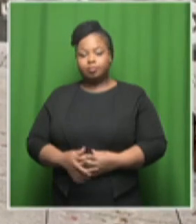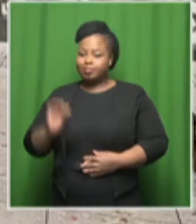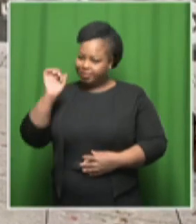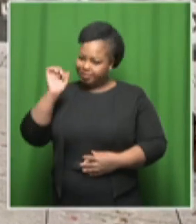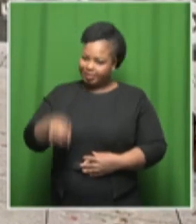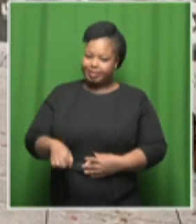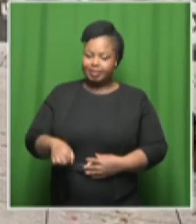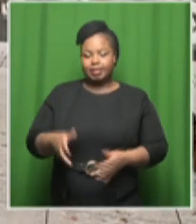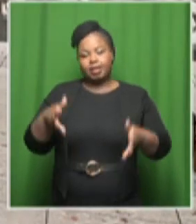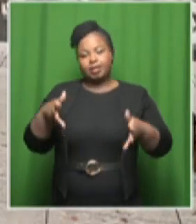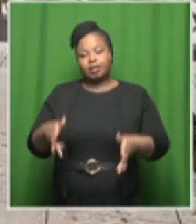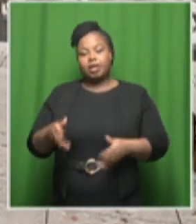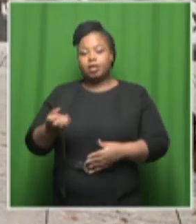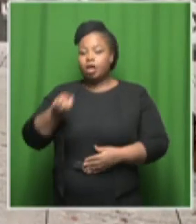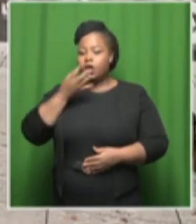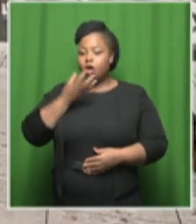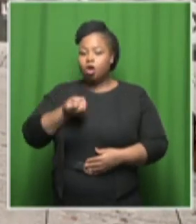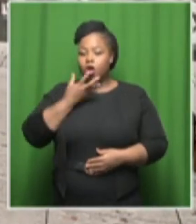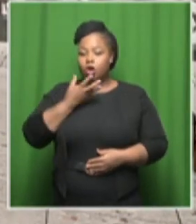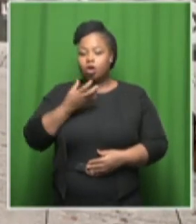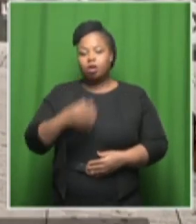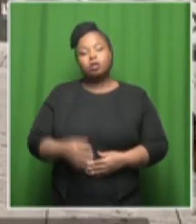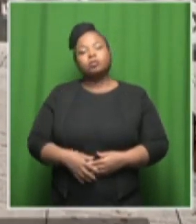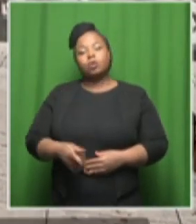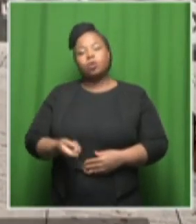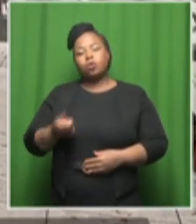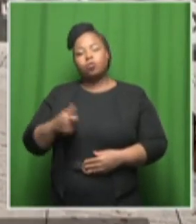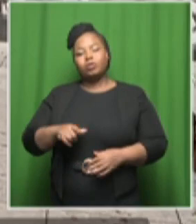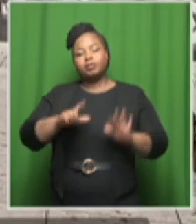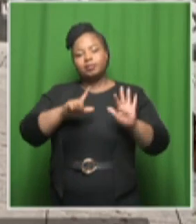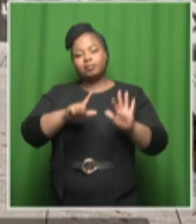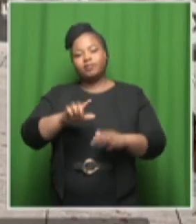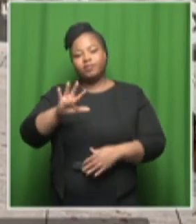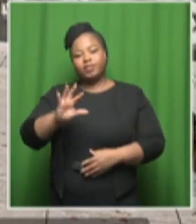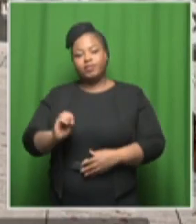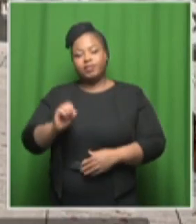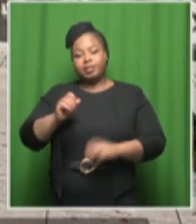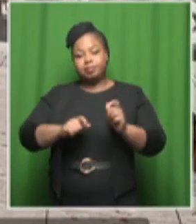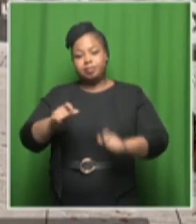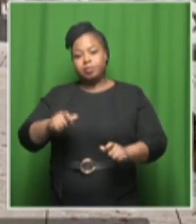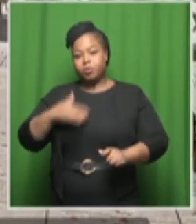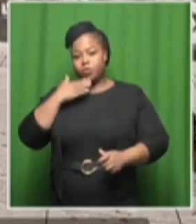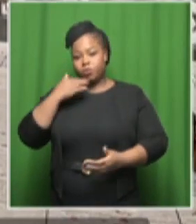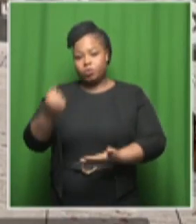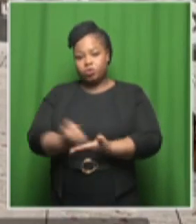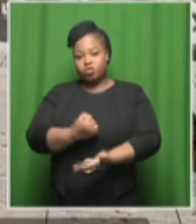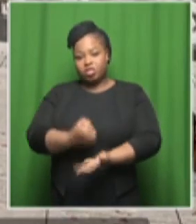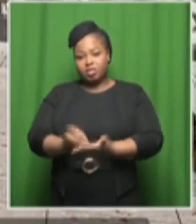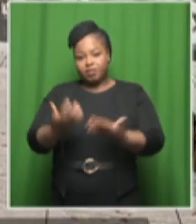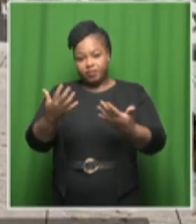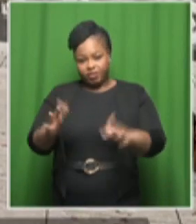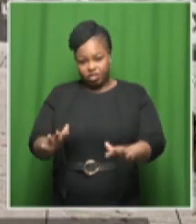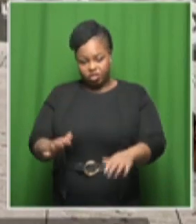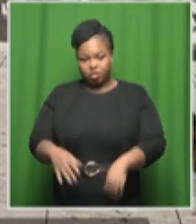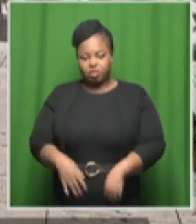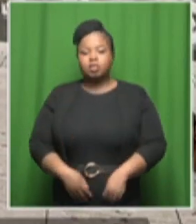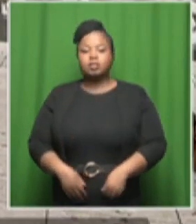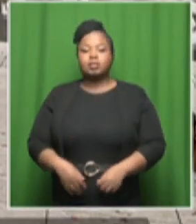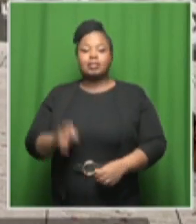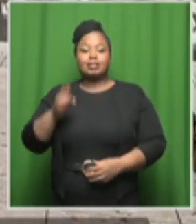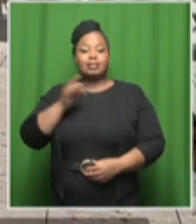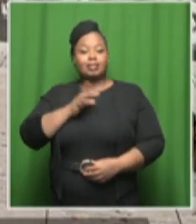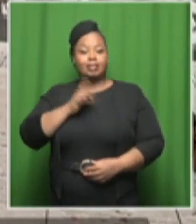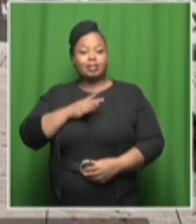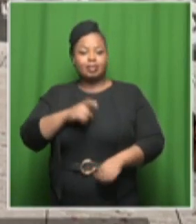Yes, here in Hong Kong we have around 750 registered voters. Voting will open on Saturday